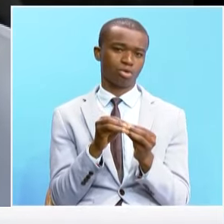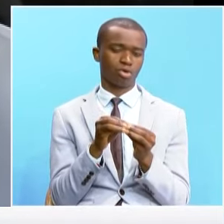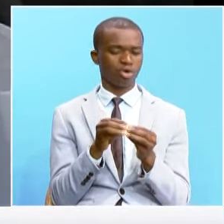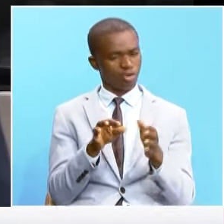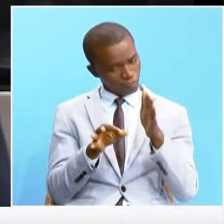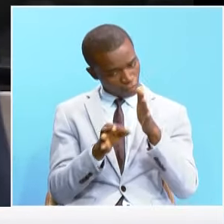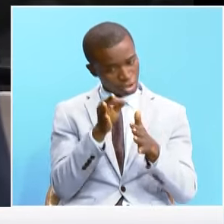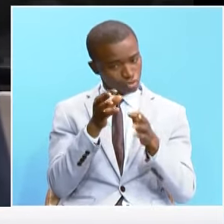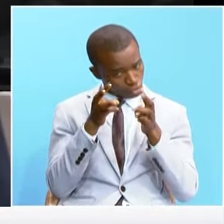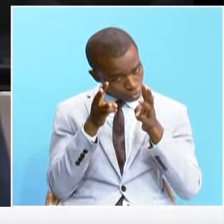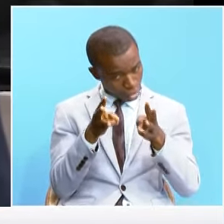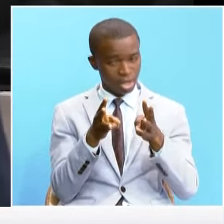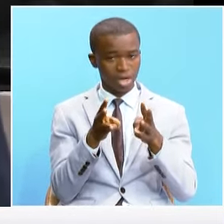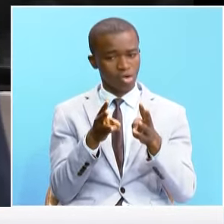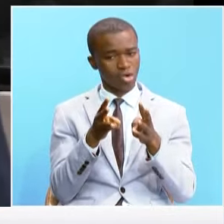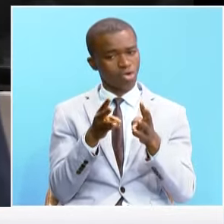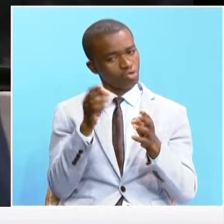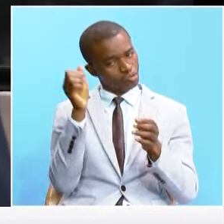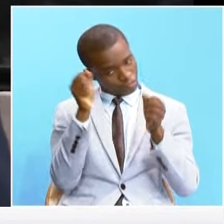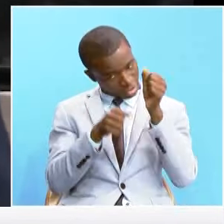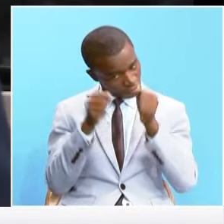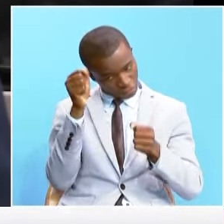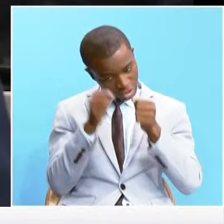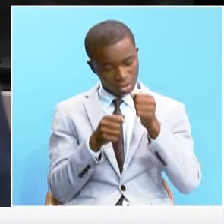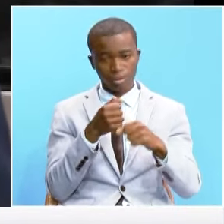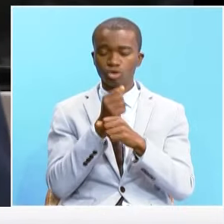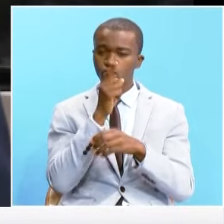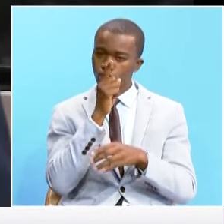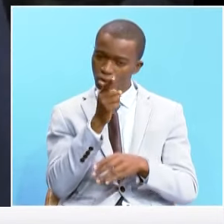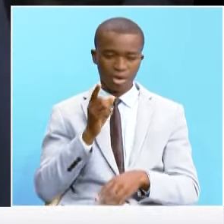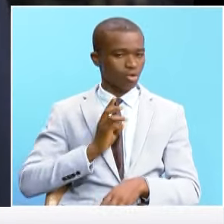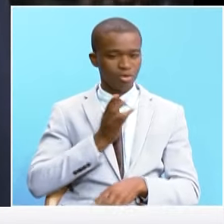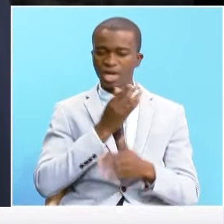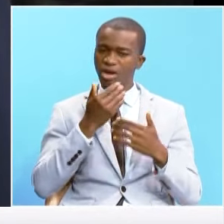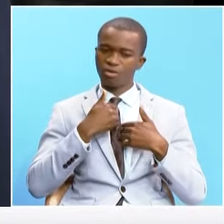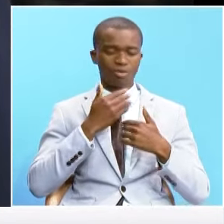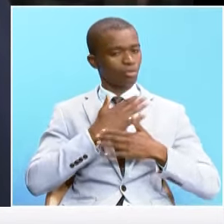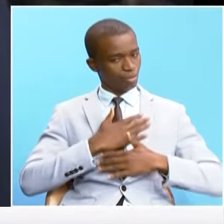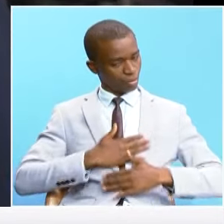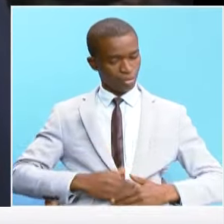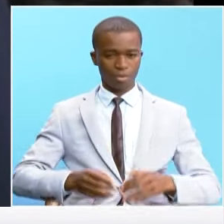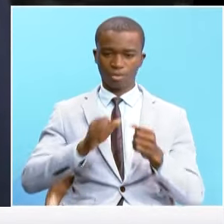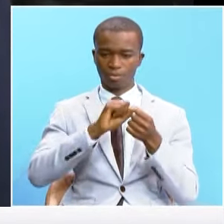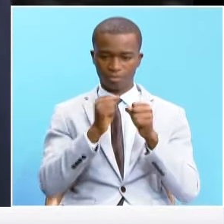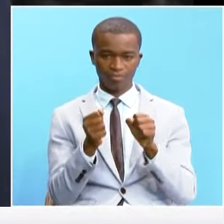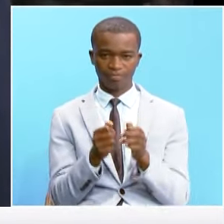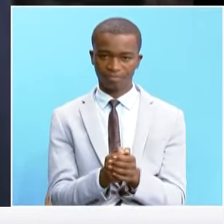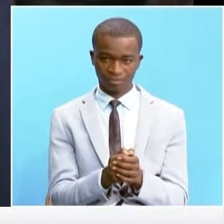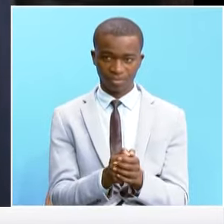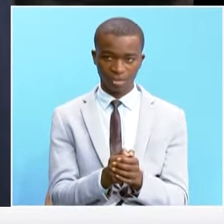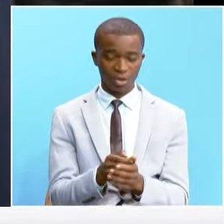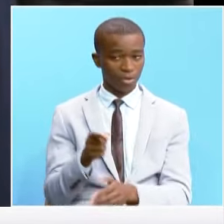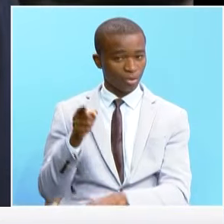ensure that we have sustainable peace and security in the region. Mr. Chipakupaku, who is also co-chairperson of the